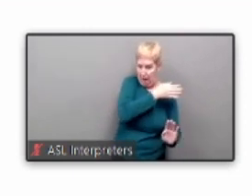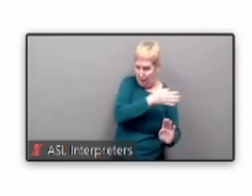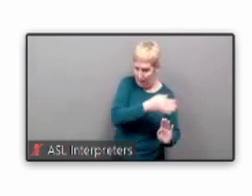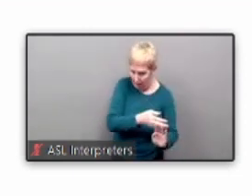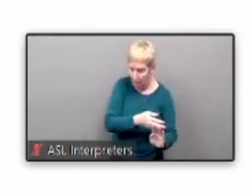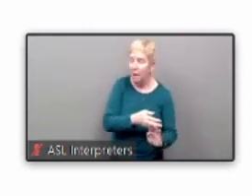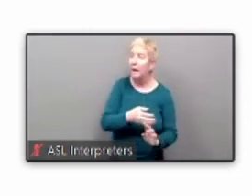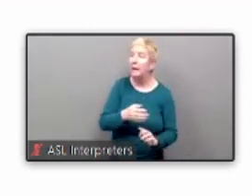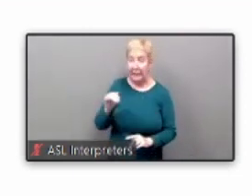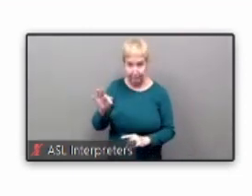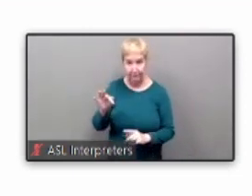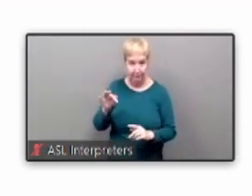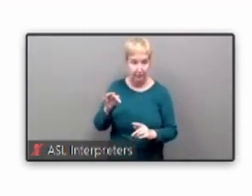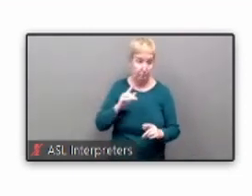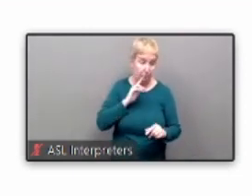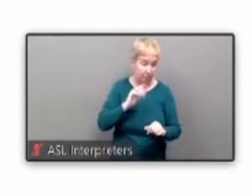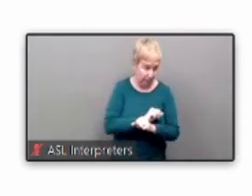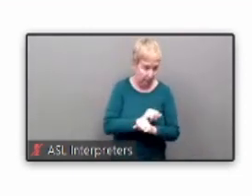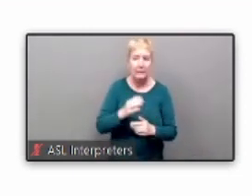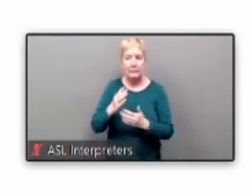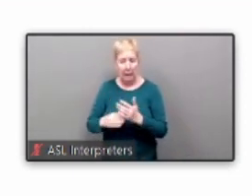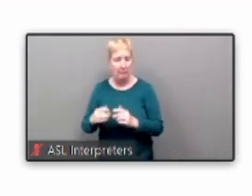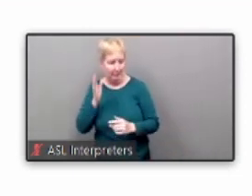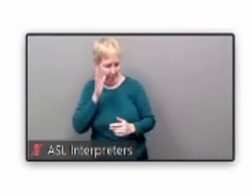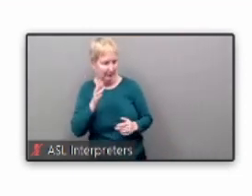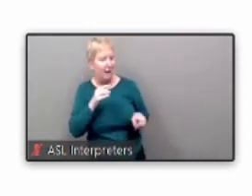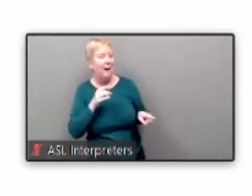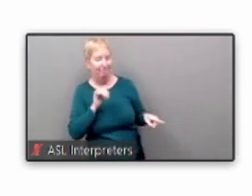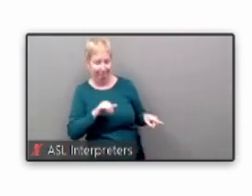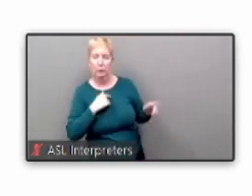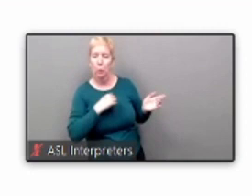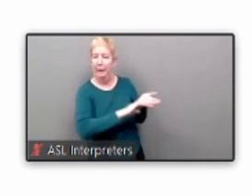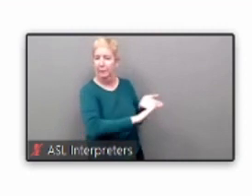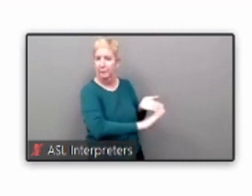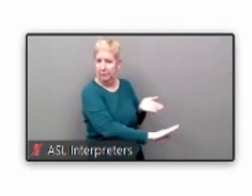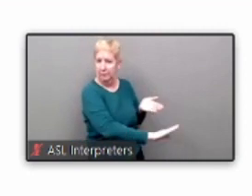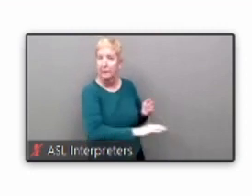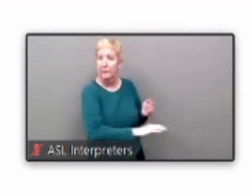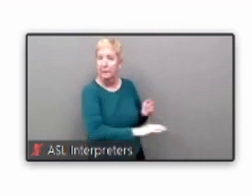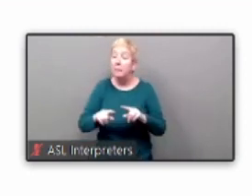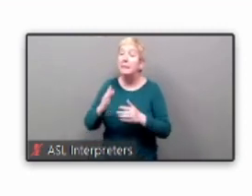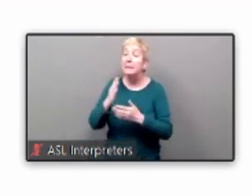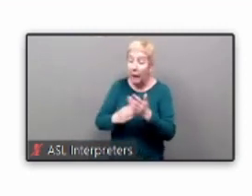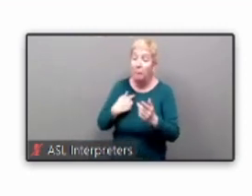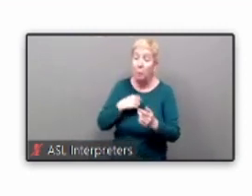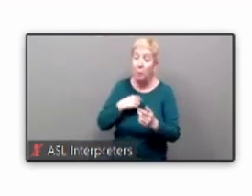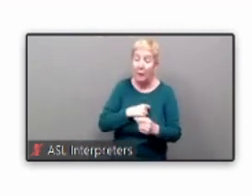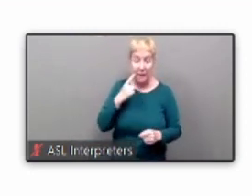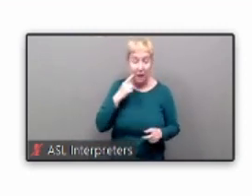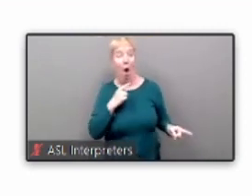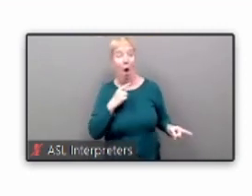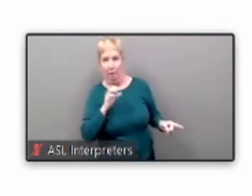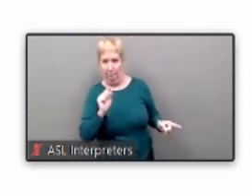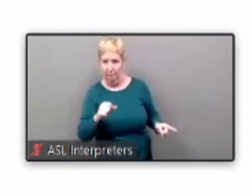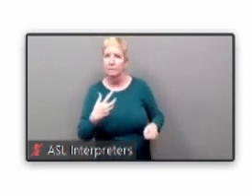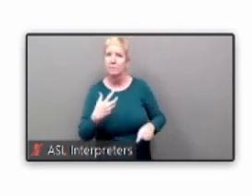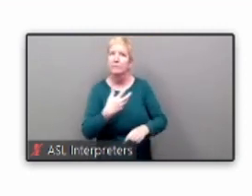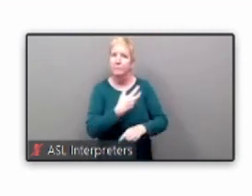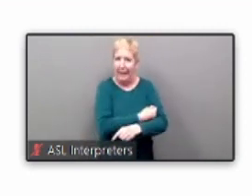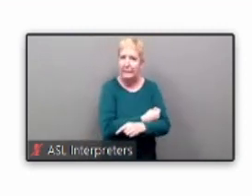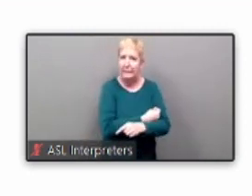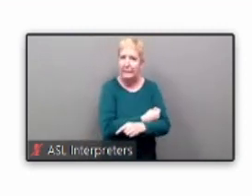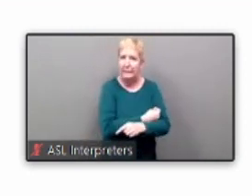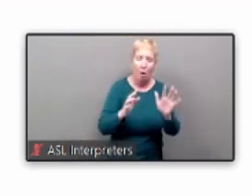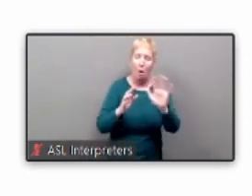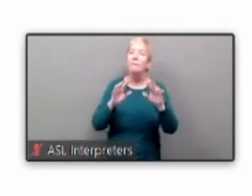do find that not all cases that we originally identify as a vaccine breakthrough infection or case ultimately